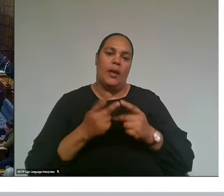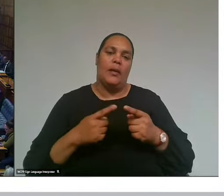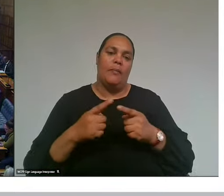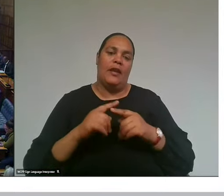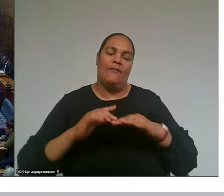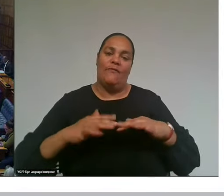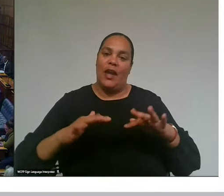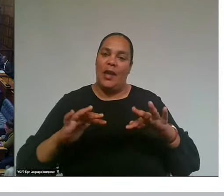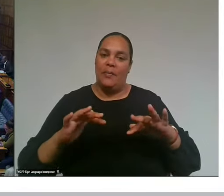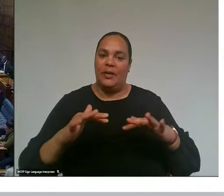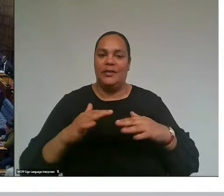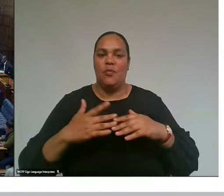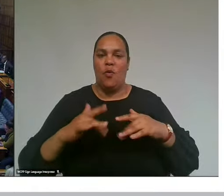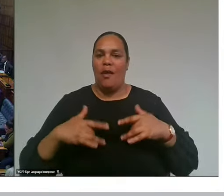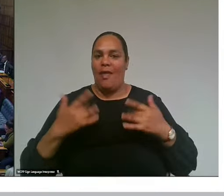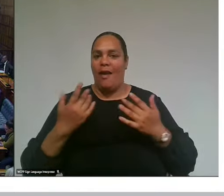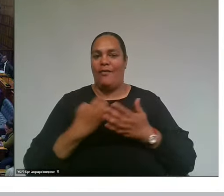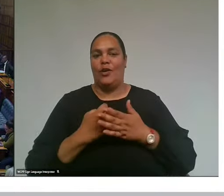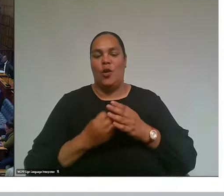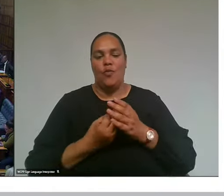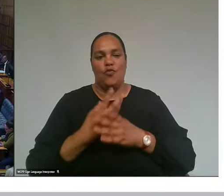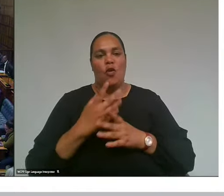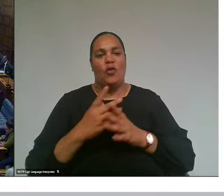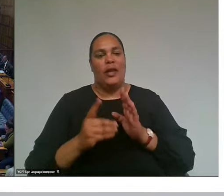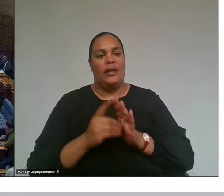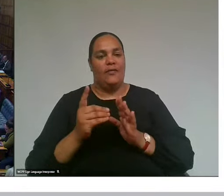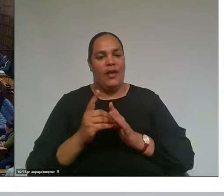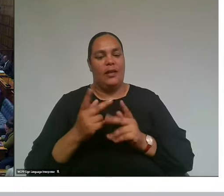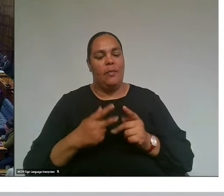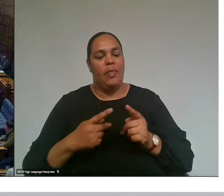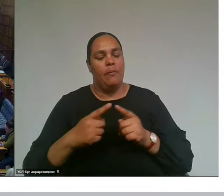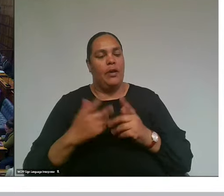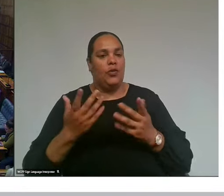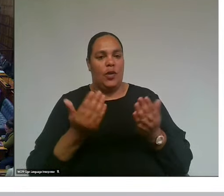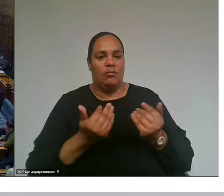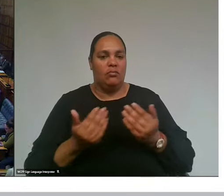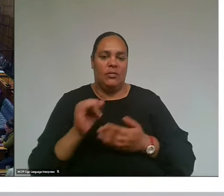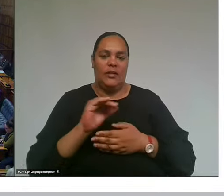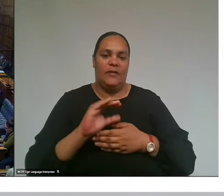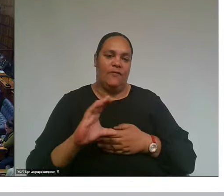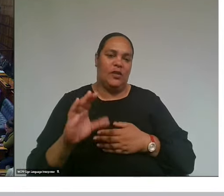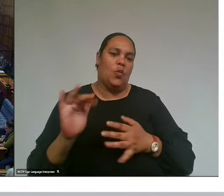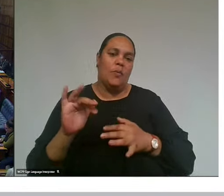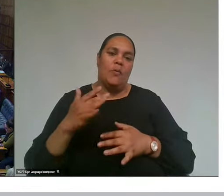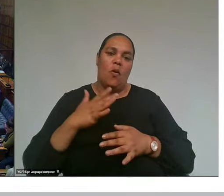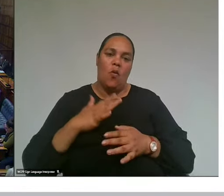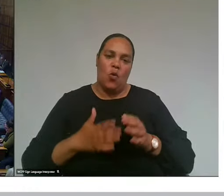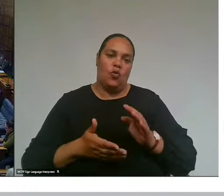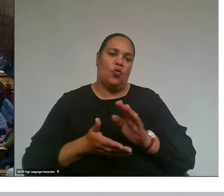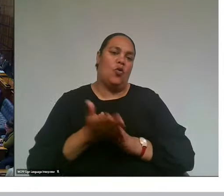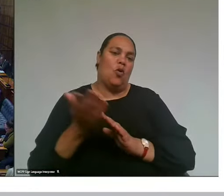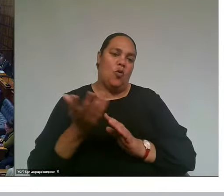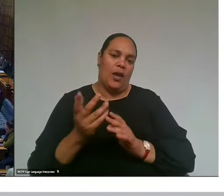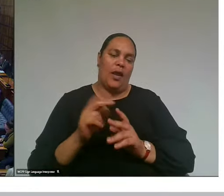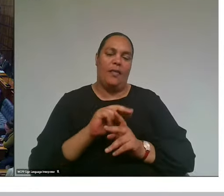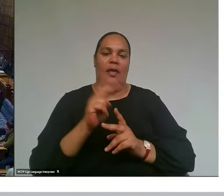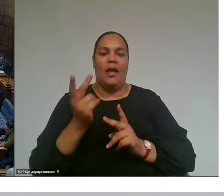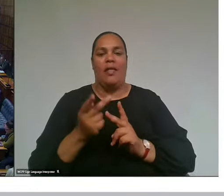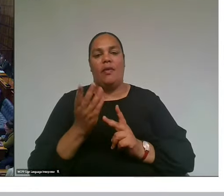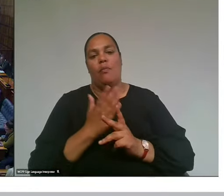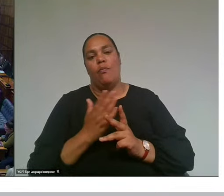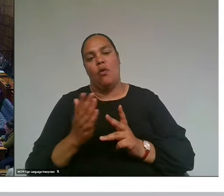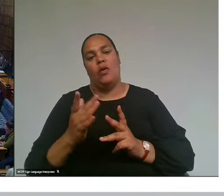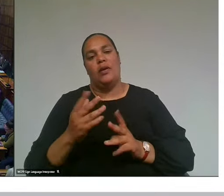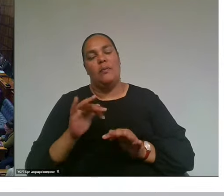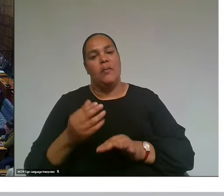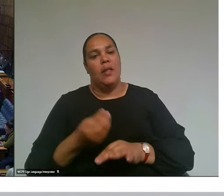vibrancy in terms of economic growth and economic development a place which attracts Investments where people want to go and then the other parties the the